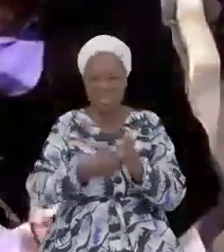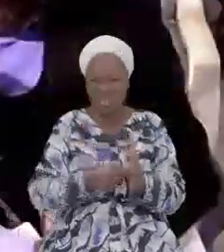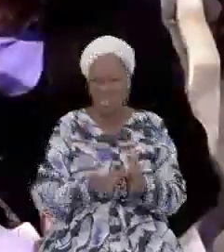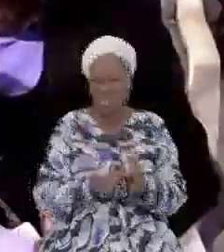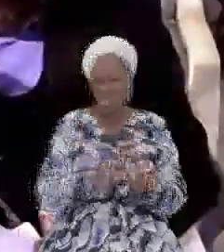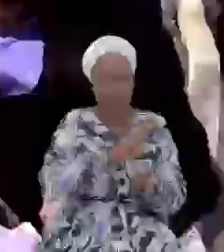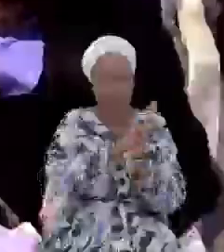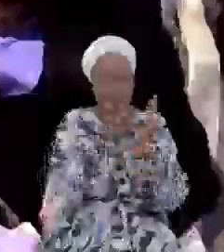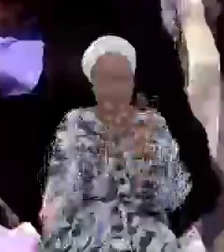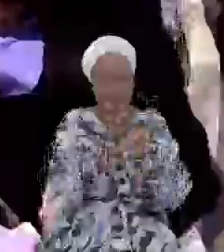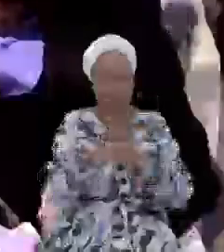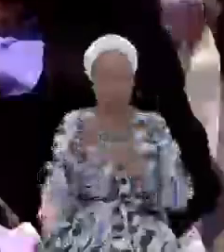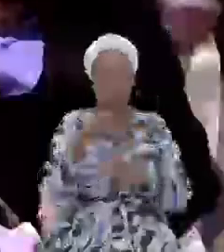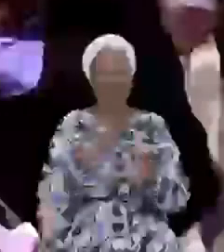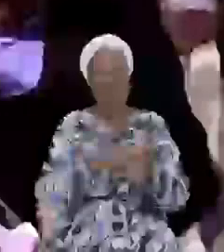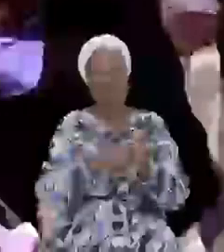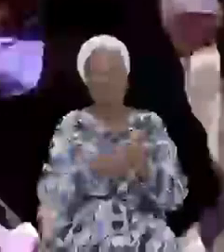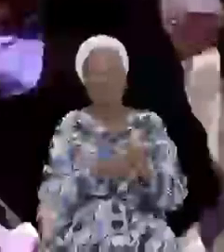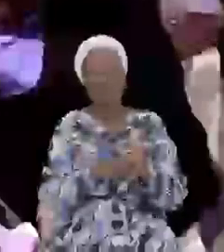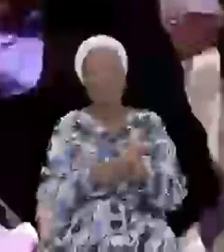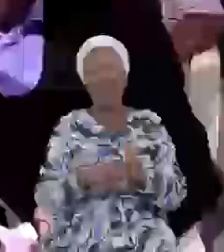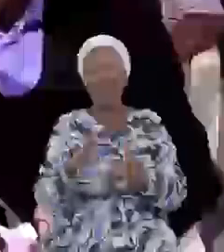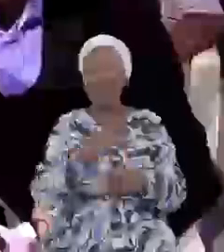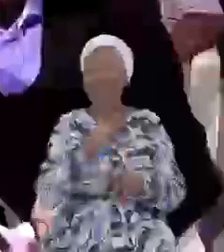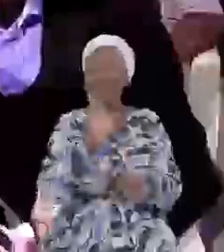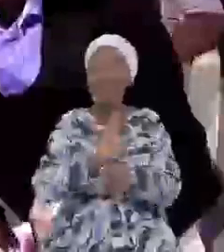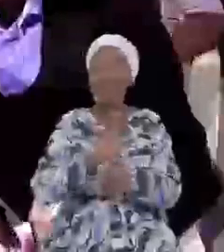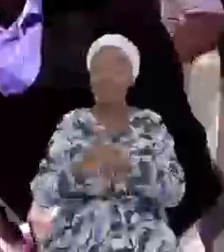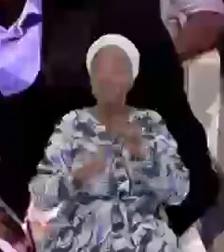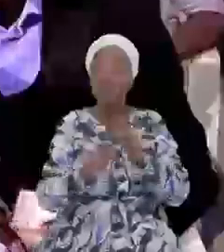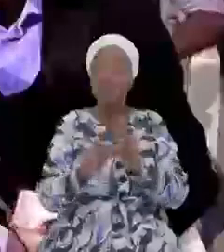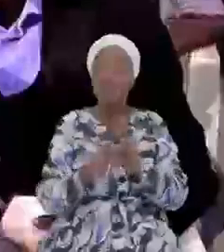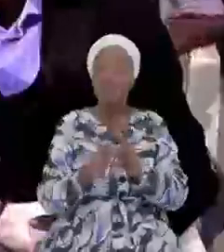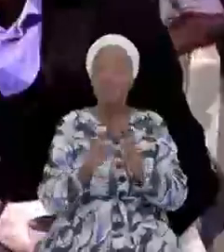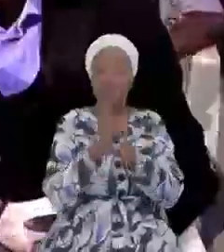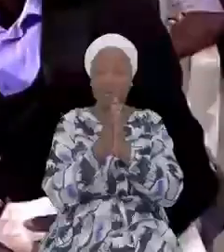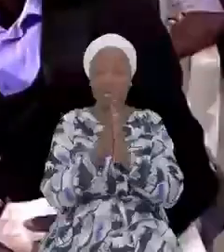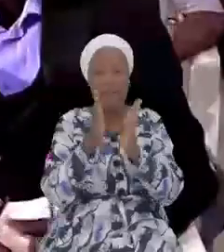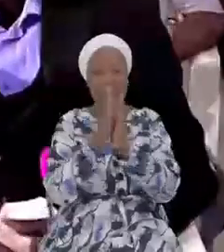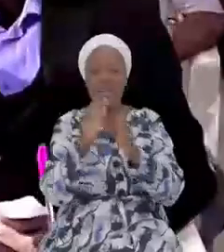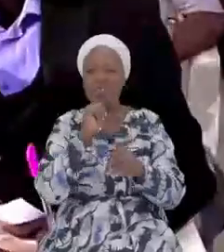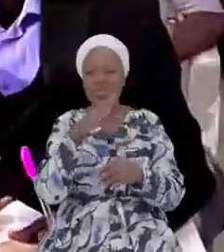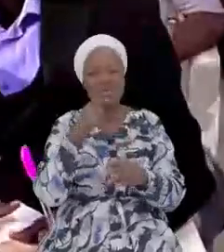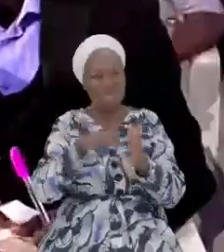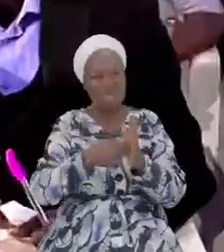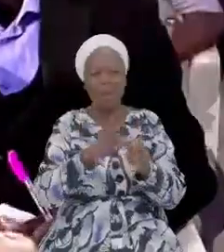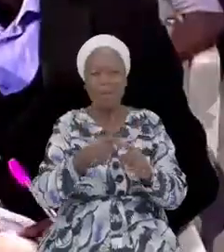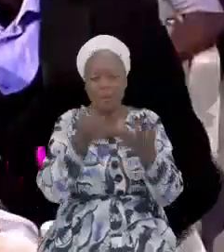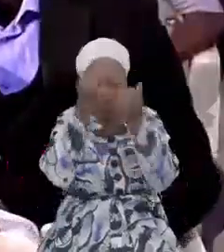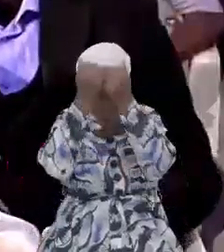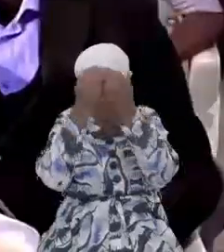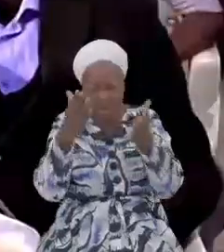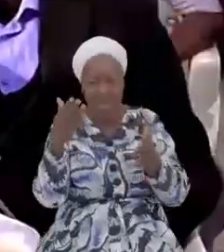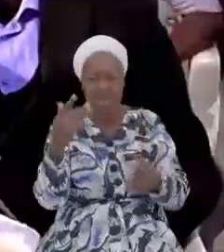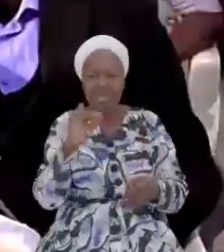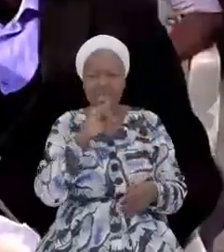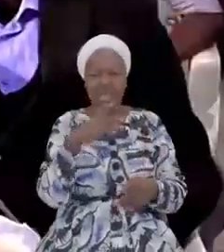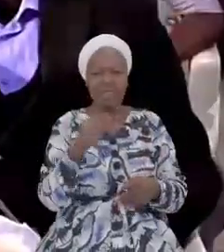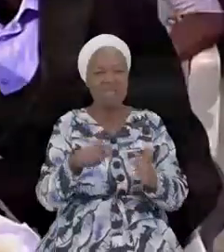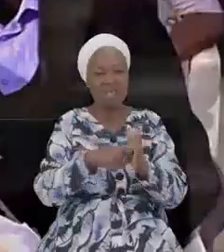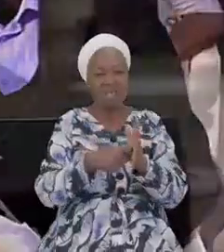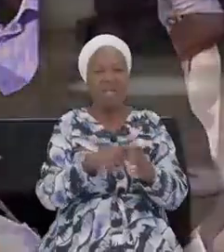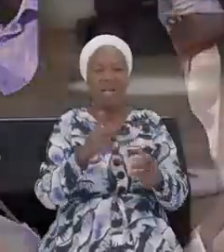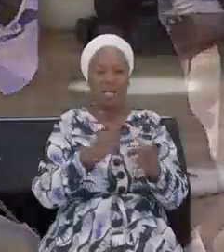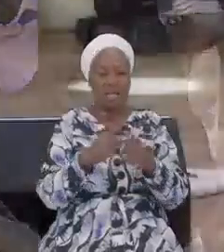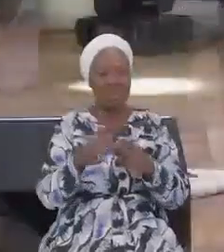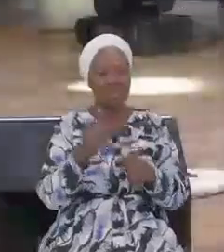their key. And church people pray. Prayer is not the key. Obedience is the key. It says, wherefore it